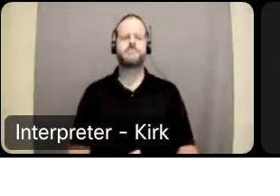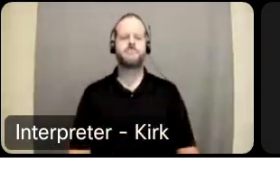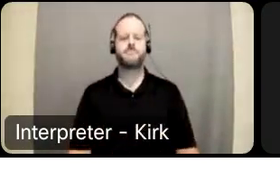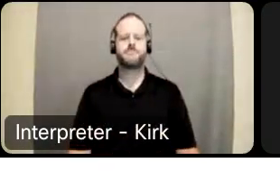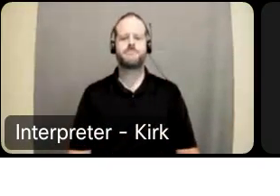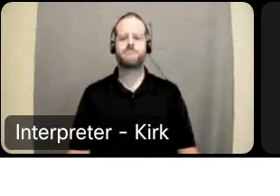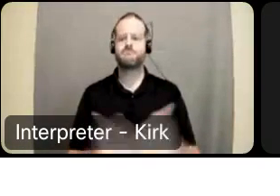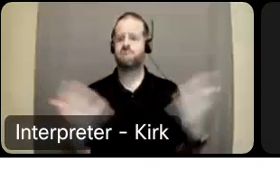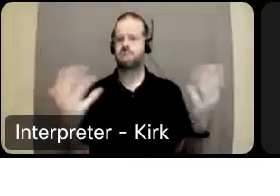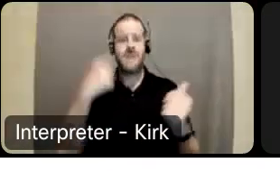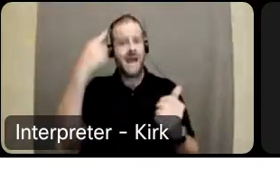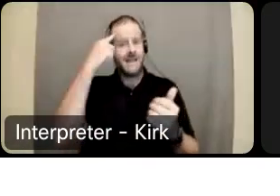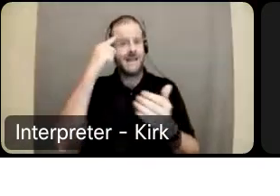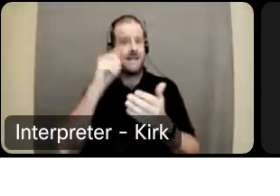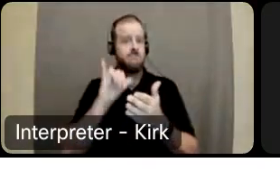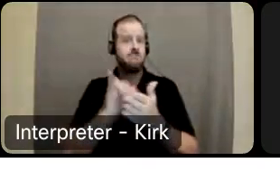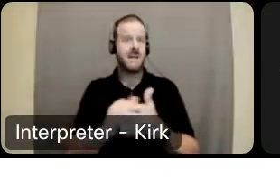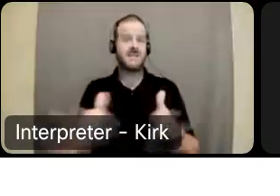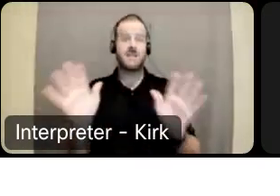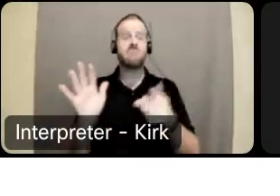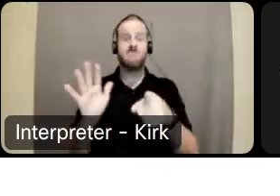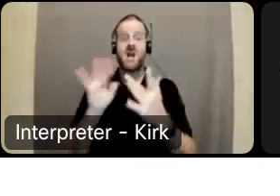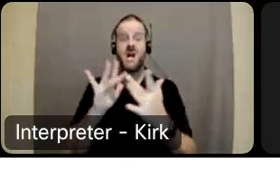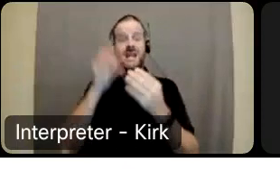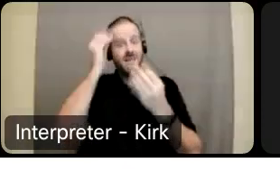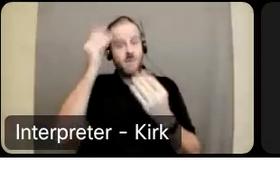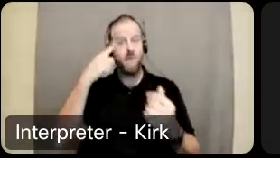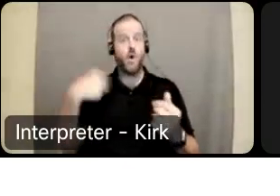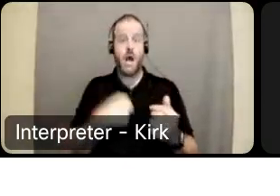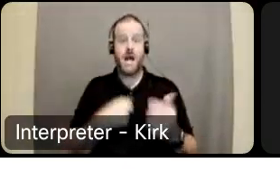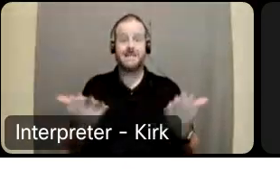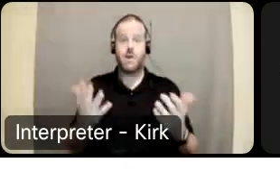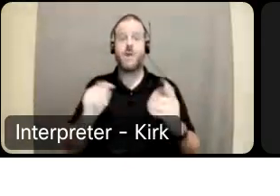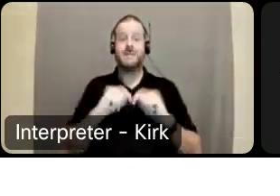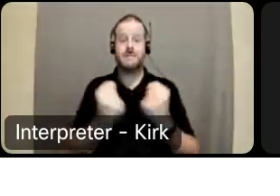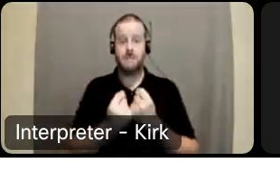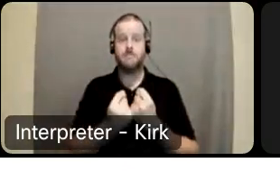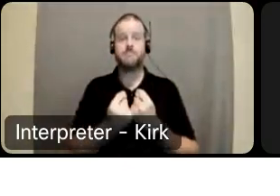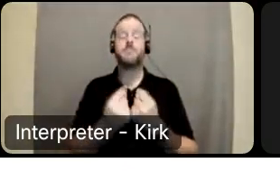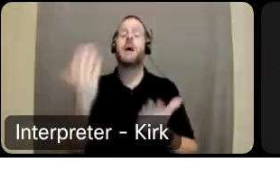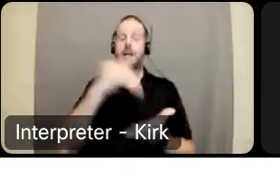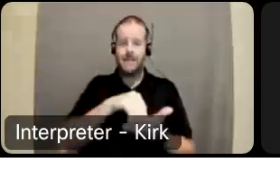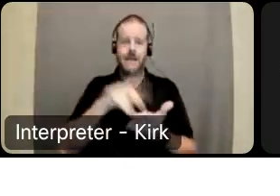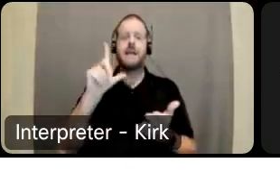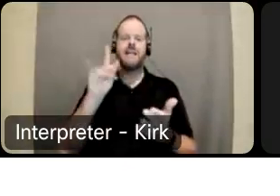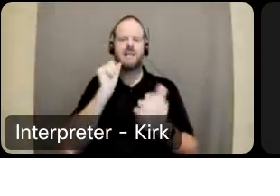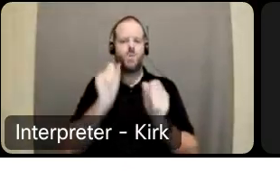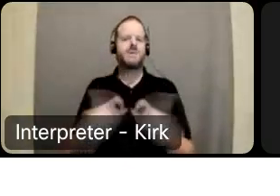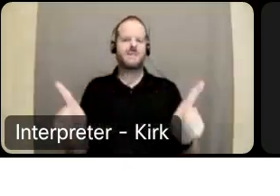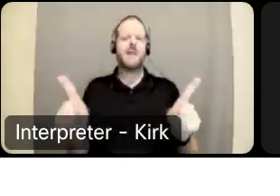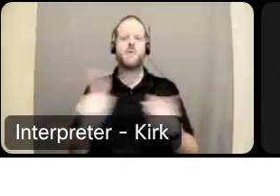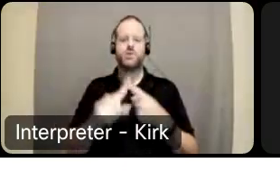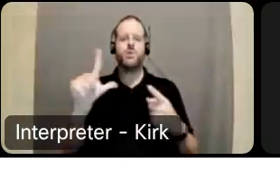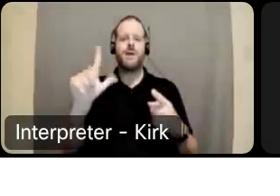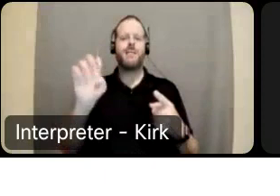And I think that's largely it. Here's contact information for us and our team. Again, links are going to be sent out to